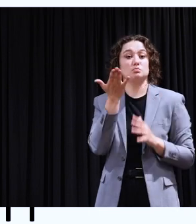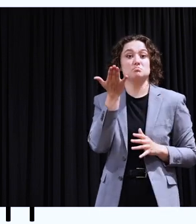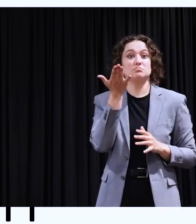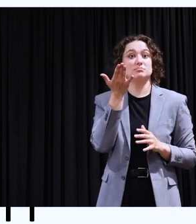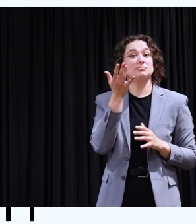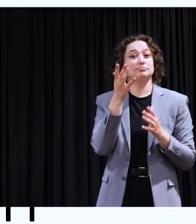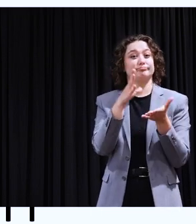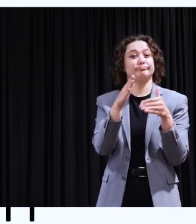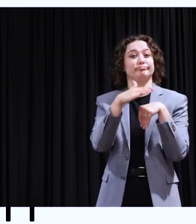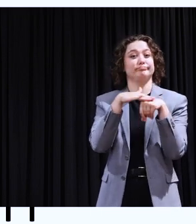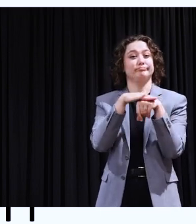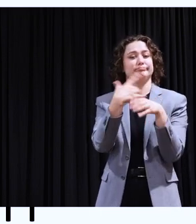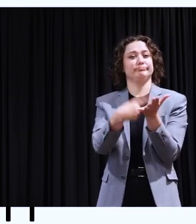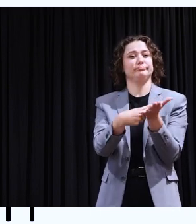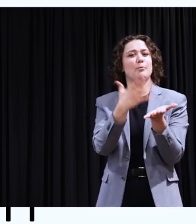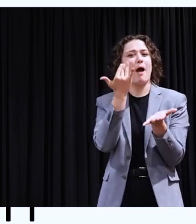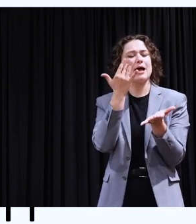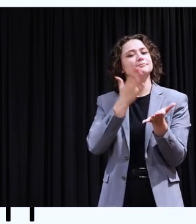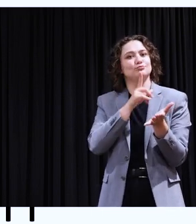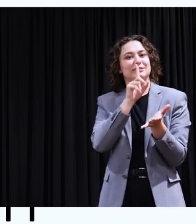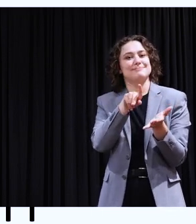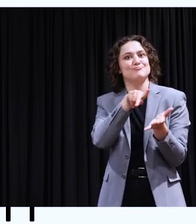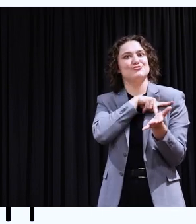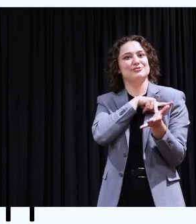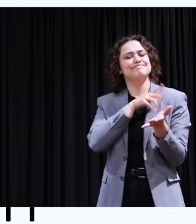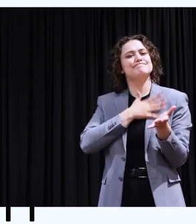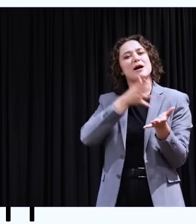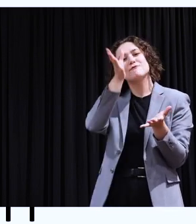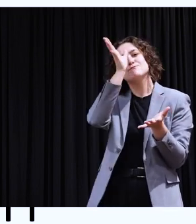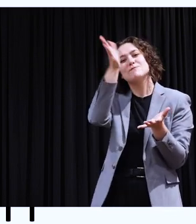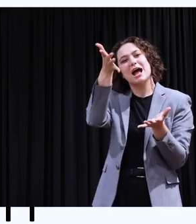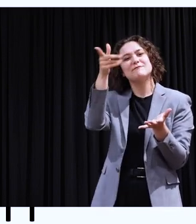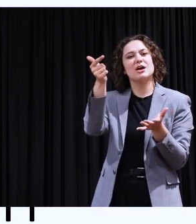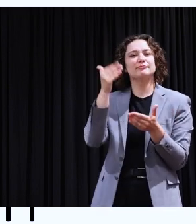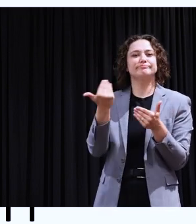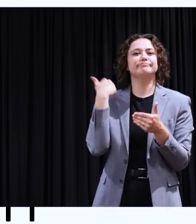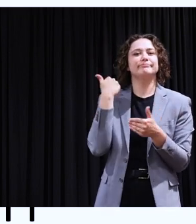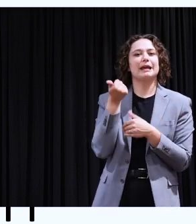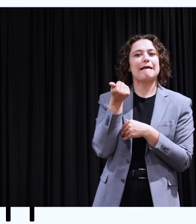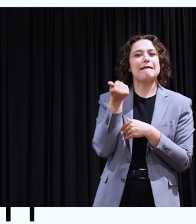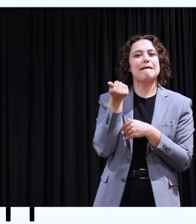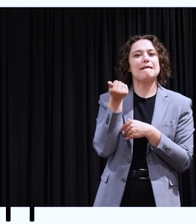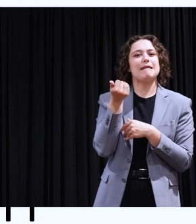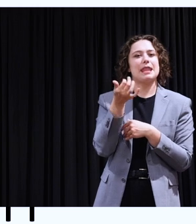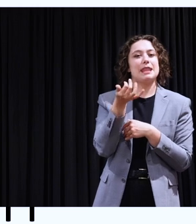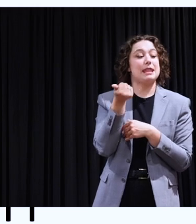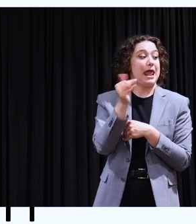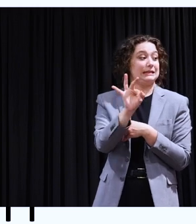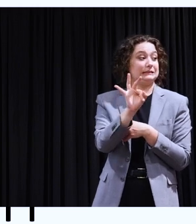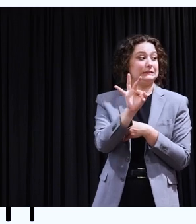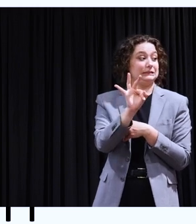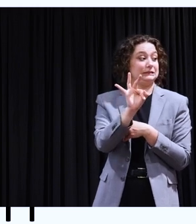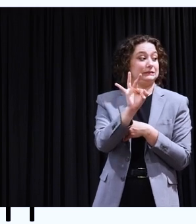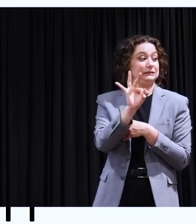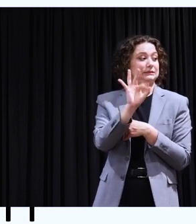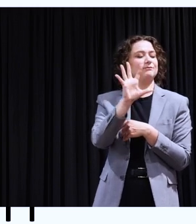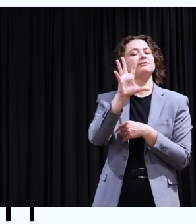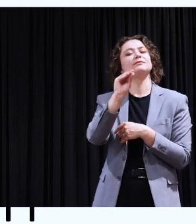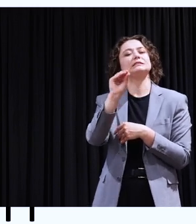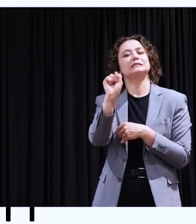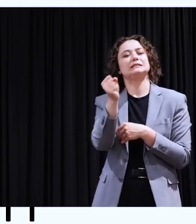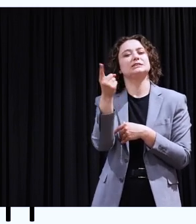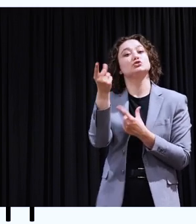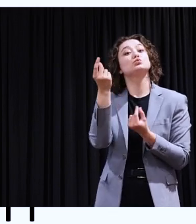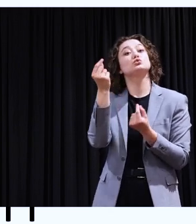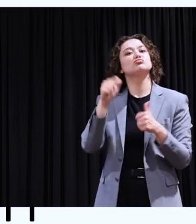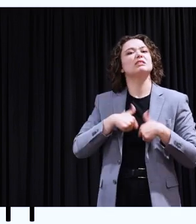So this is my grandfather in the 1950s when he moved to Flint, Michigan. He resided in Mississippi and moved to Michigan so